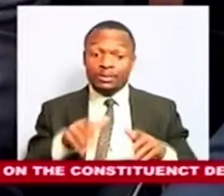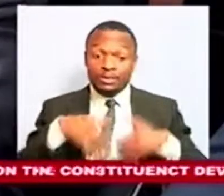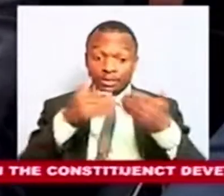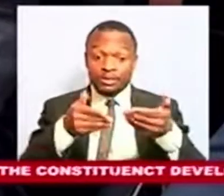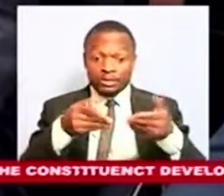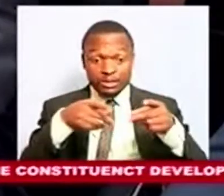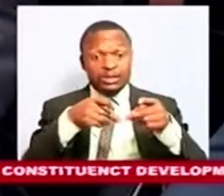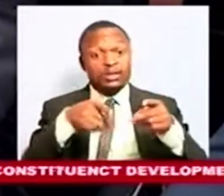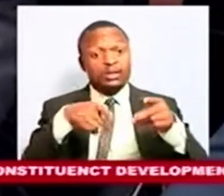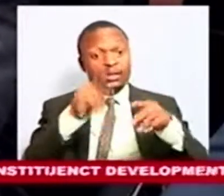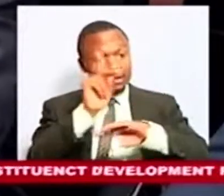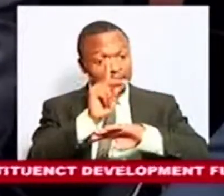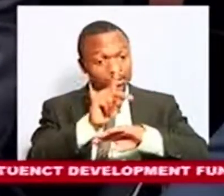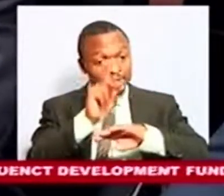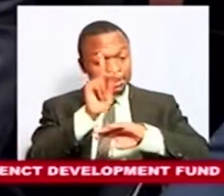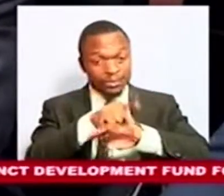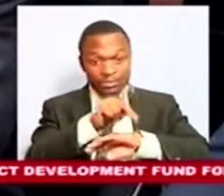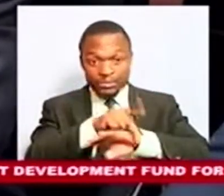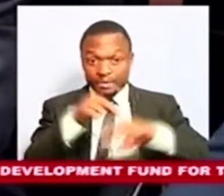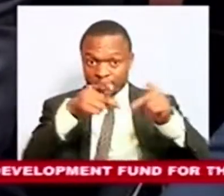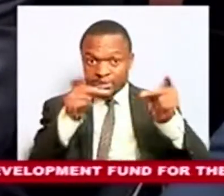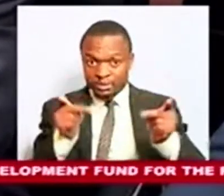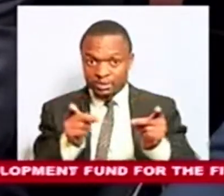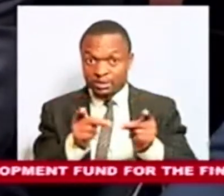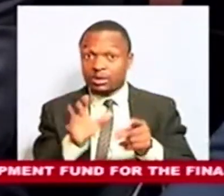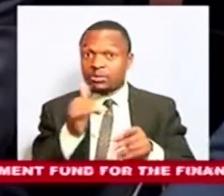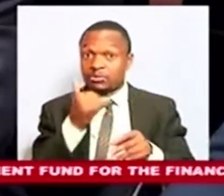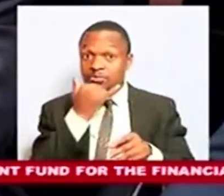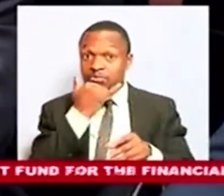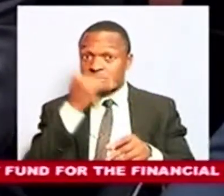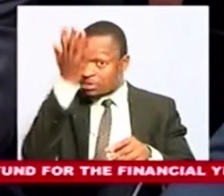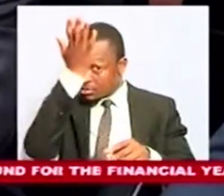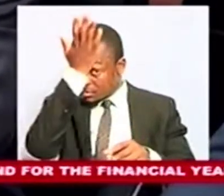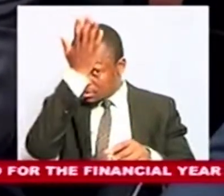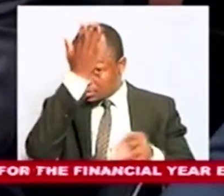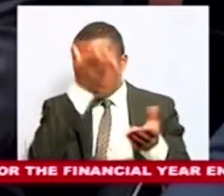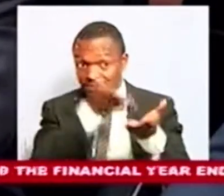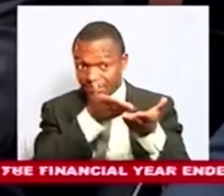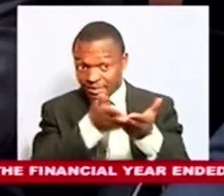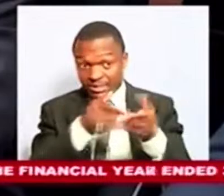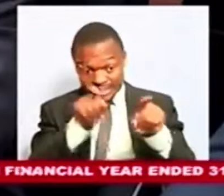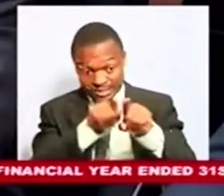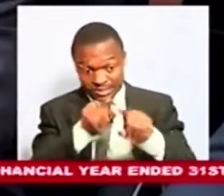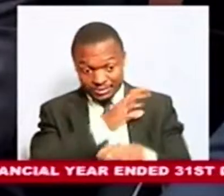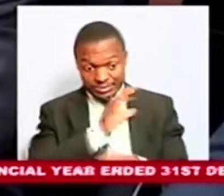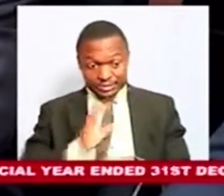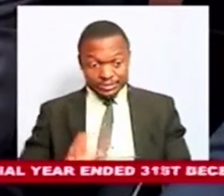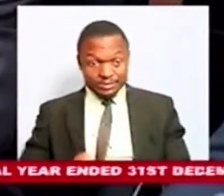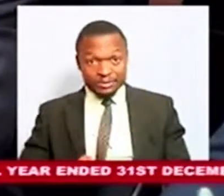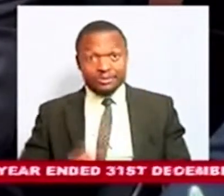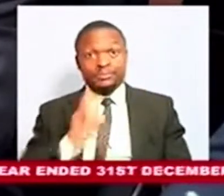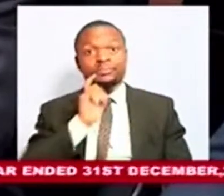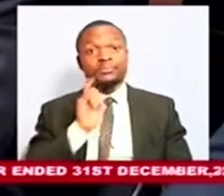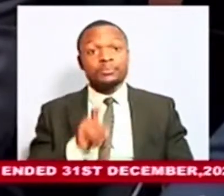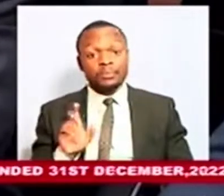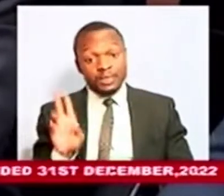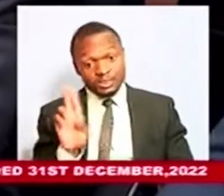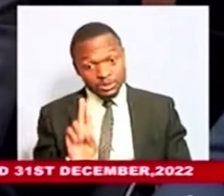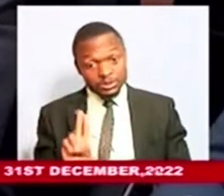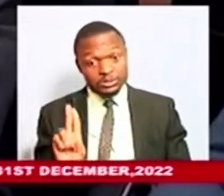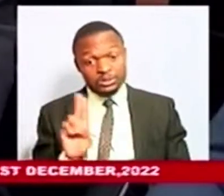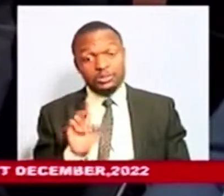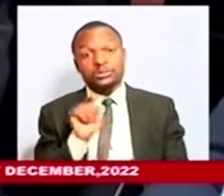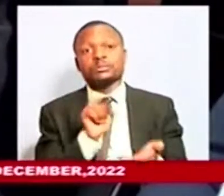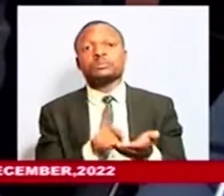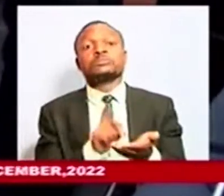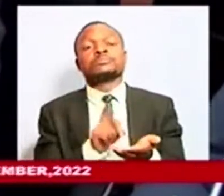possession certificate to the wrong date. Because this very contractor is supposed to use